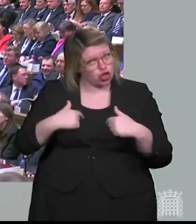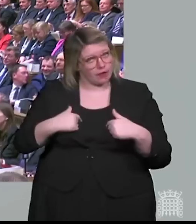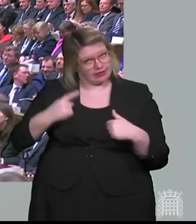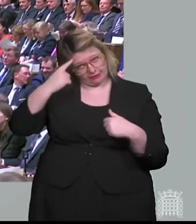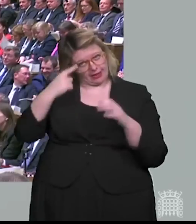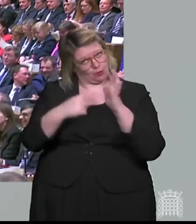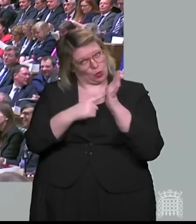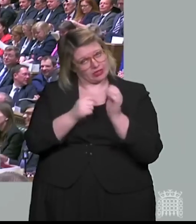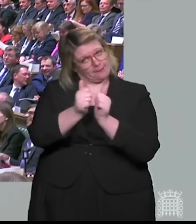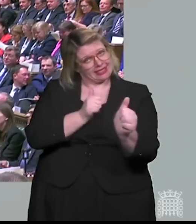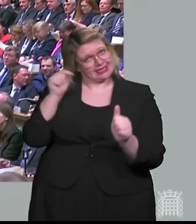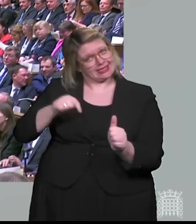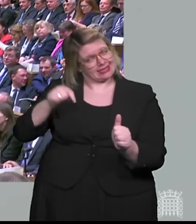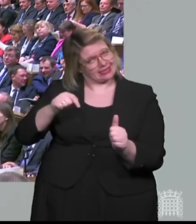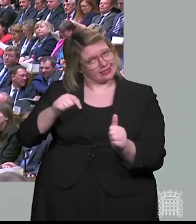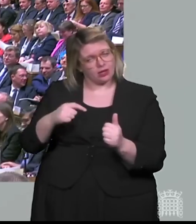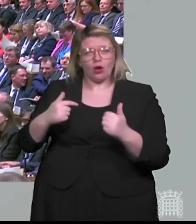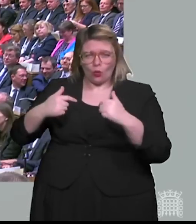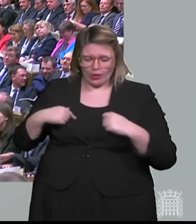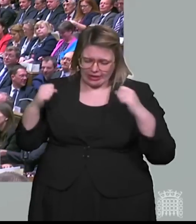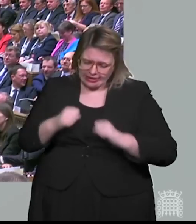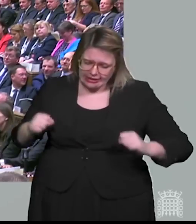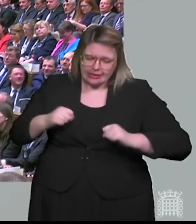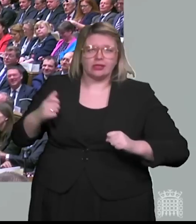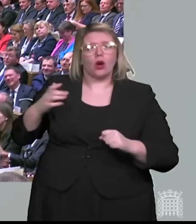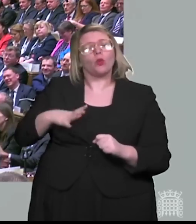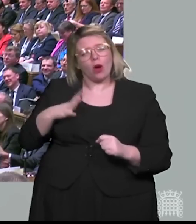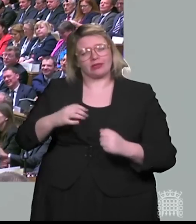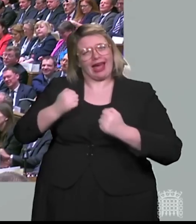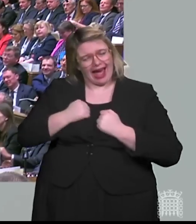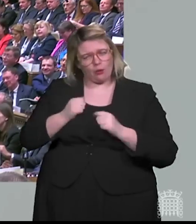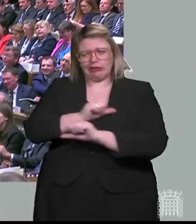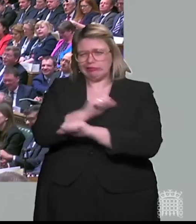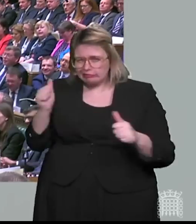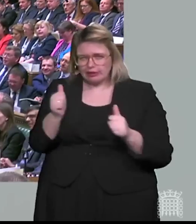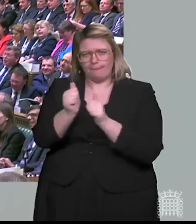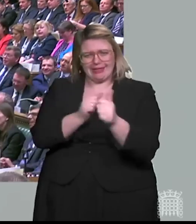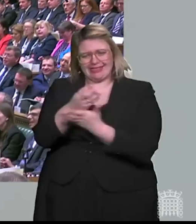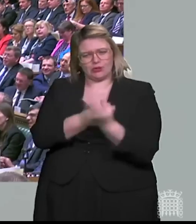for Conservatives, we won't rest until we are Europe's most dynamic enterprise economy.